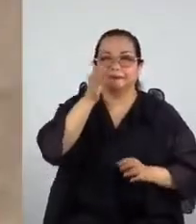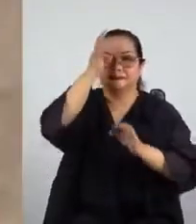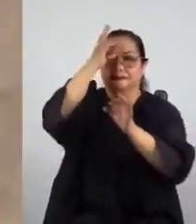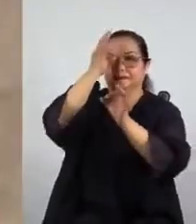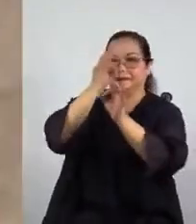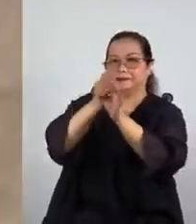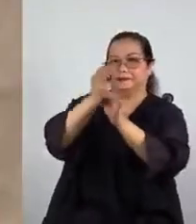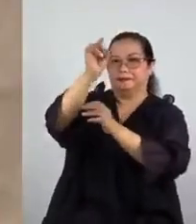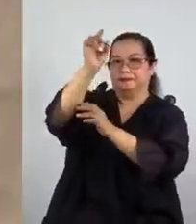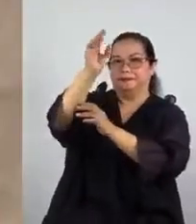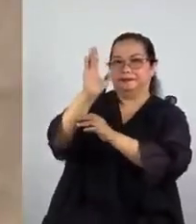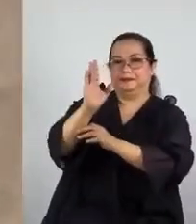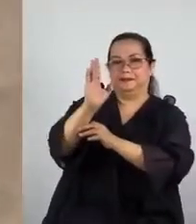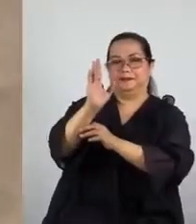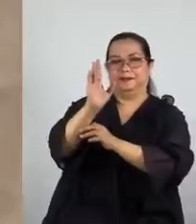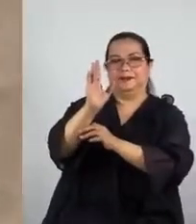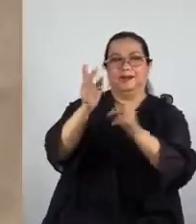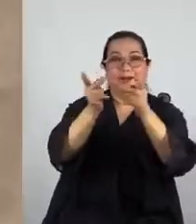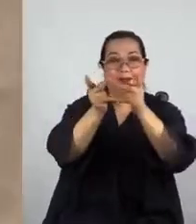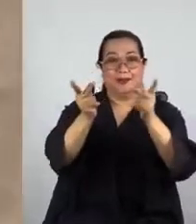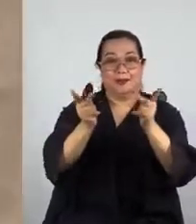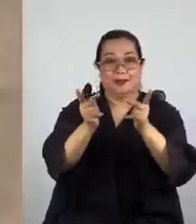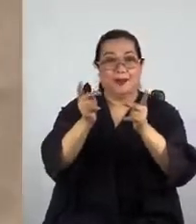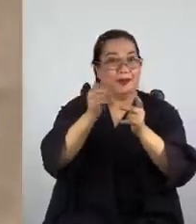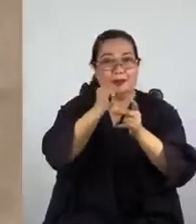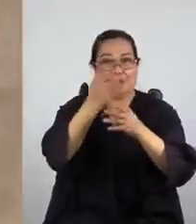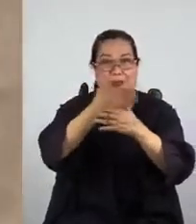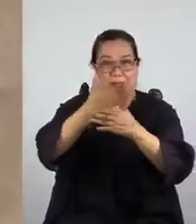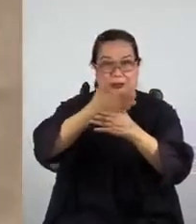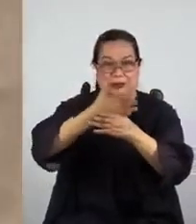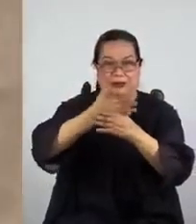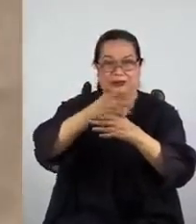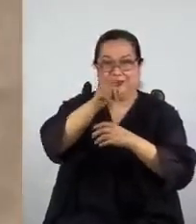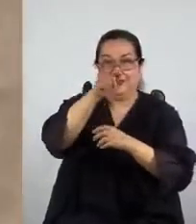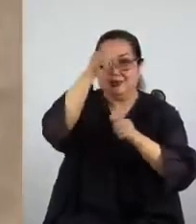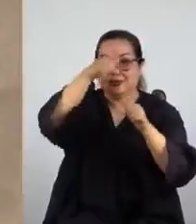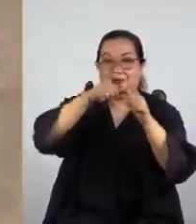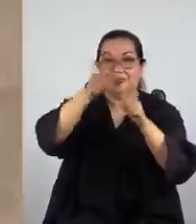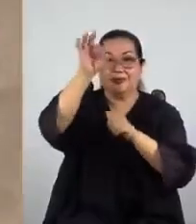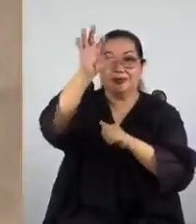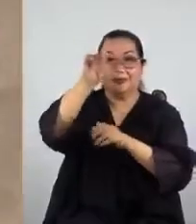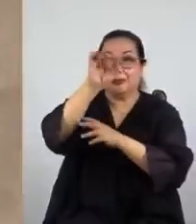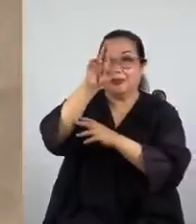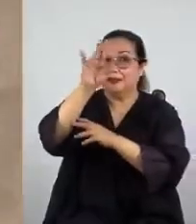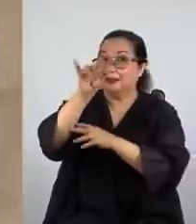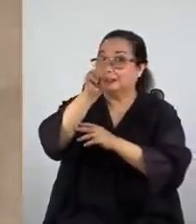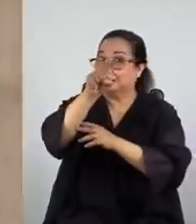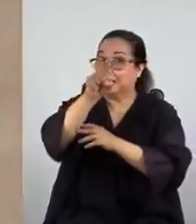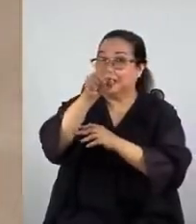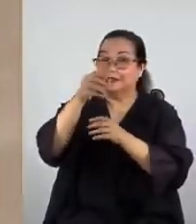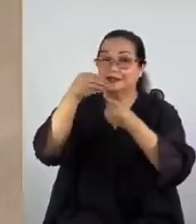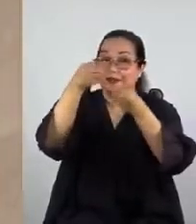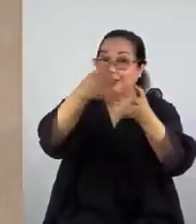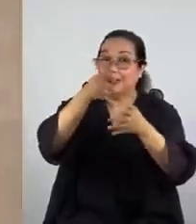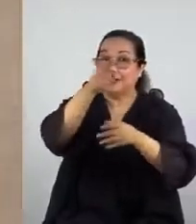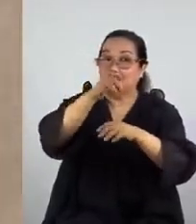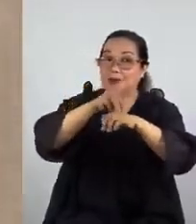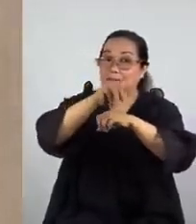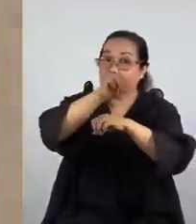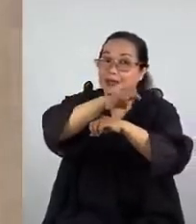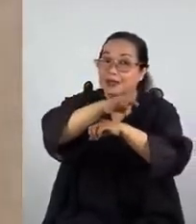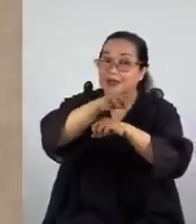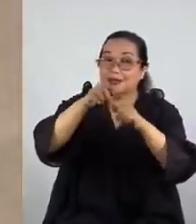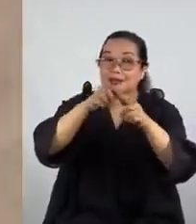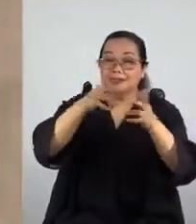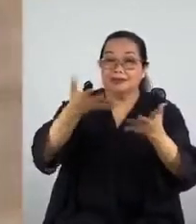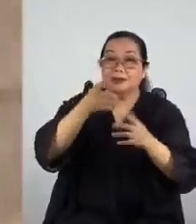in these hard places. You remember the sermon of Pastor Lati. If God does not give you miracles, the miracle that you prayed